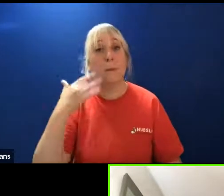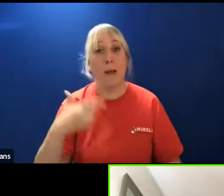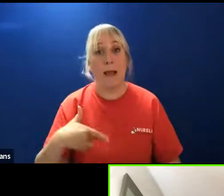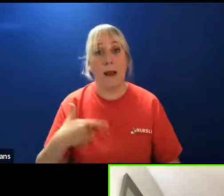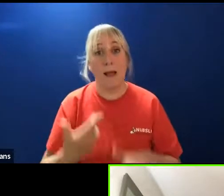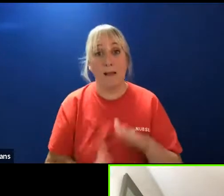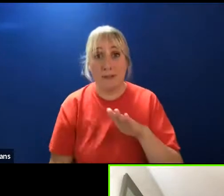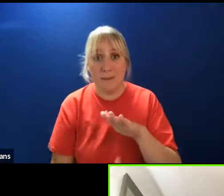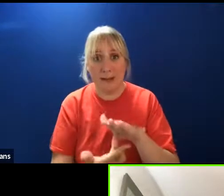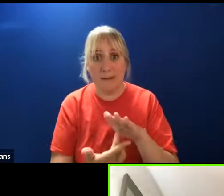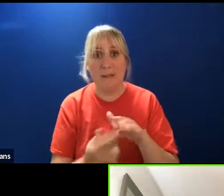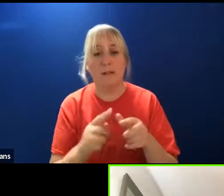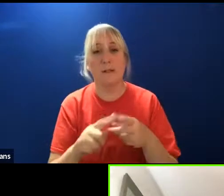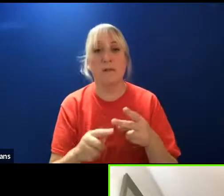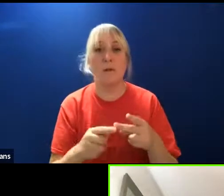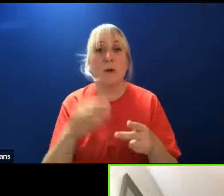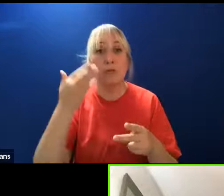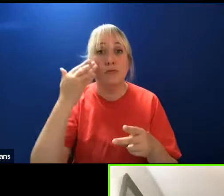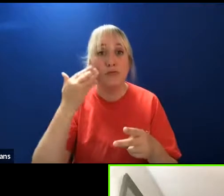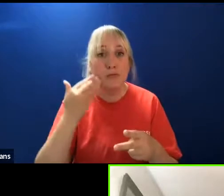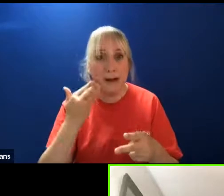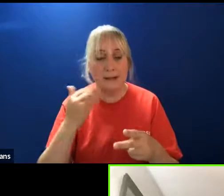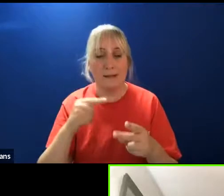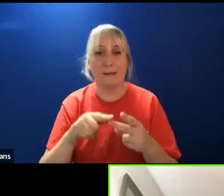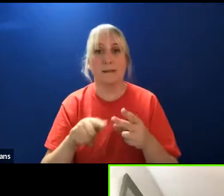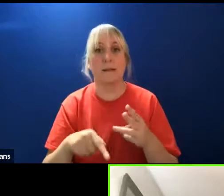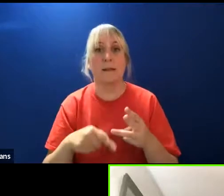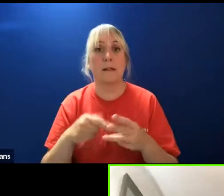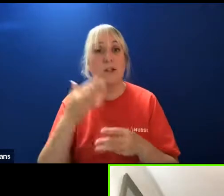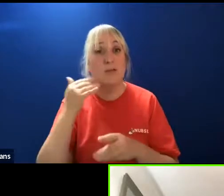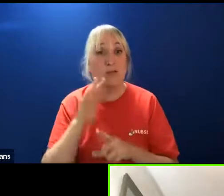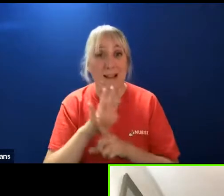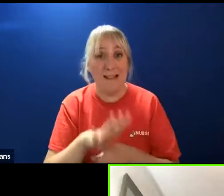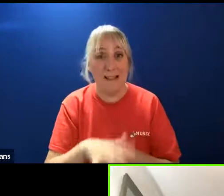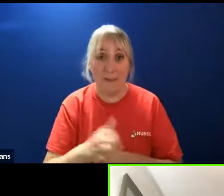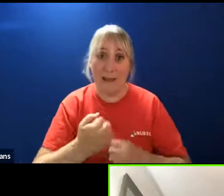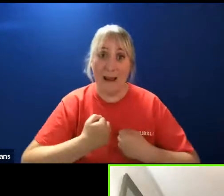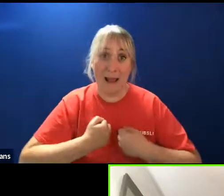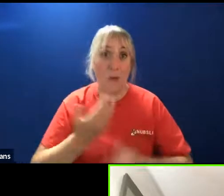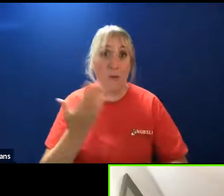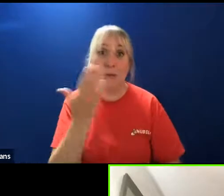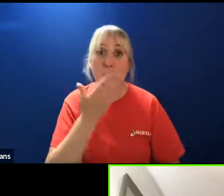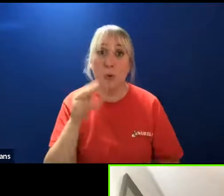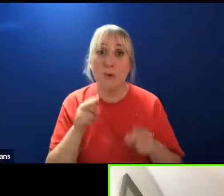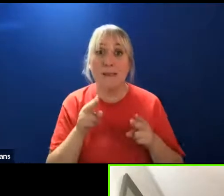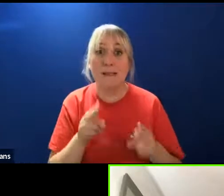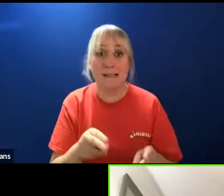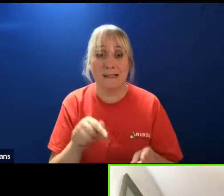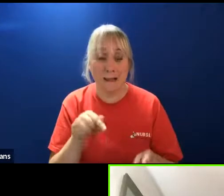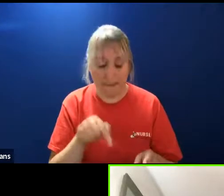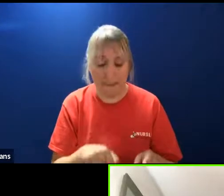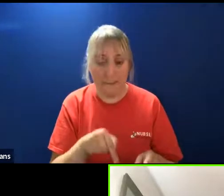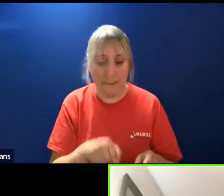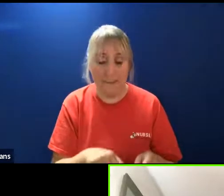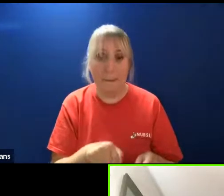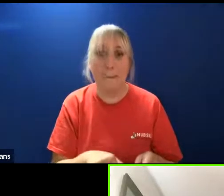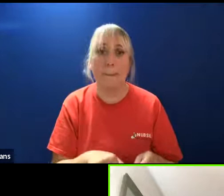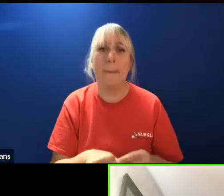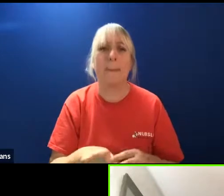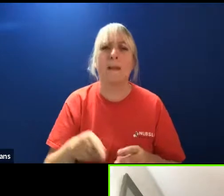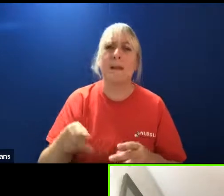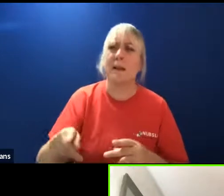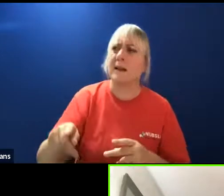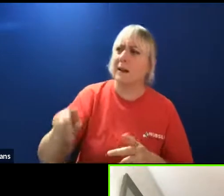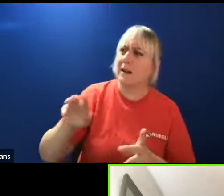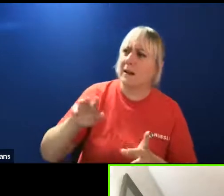and race and racism in our school system, the voices of Black